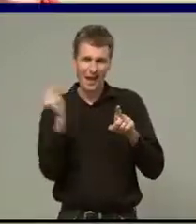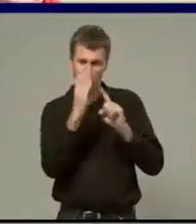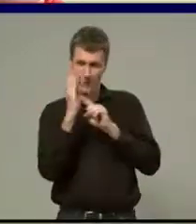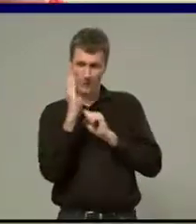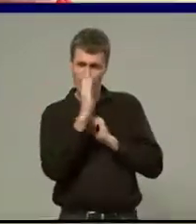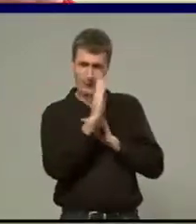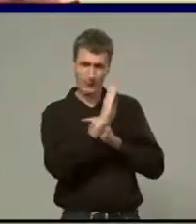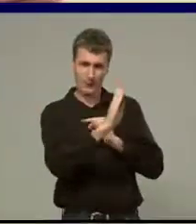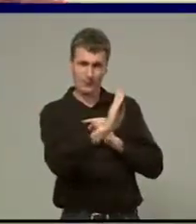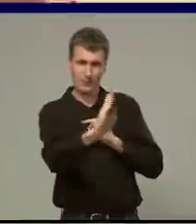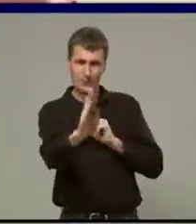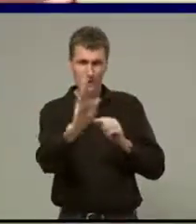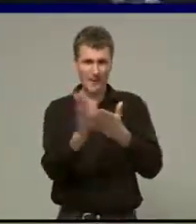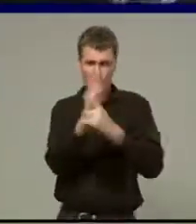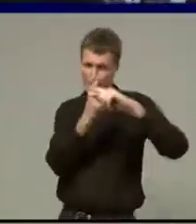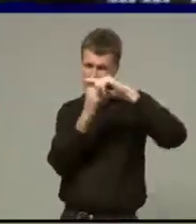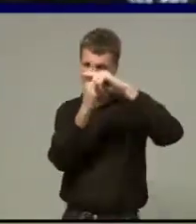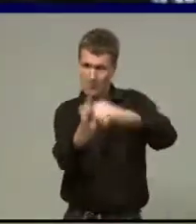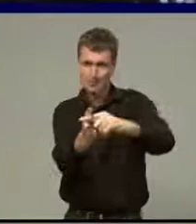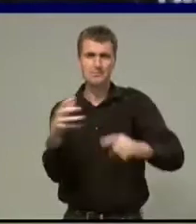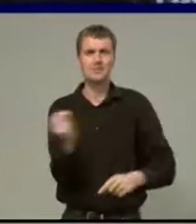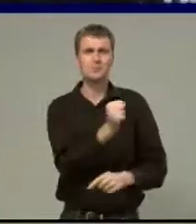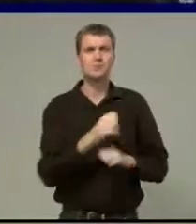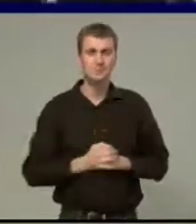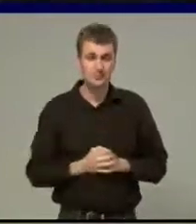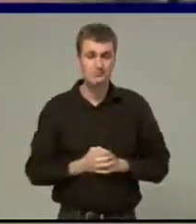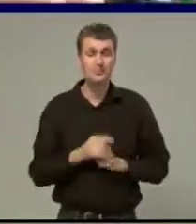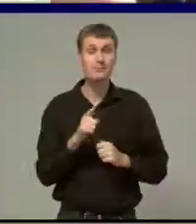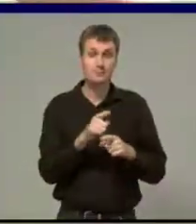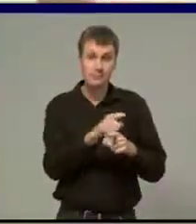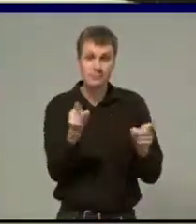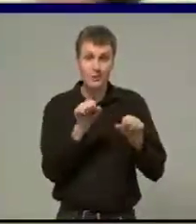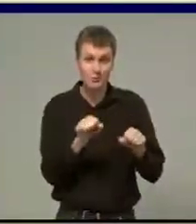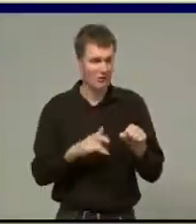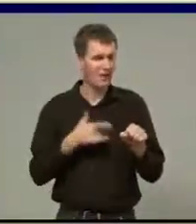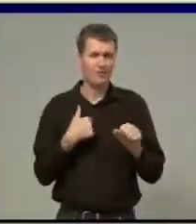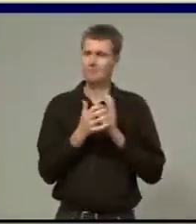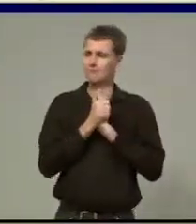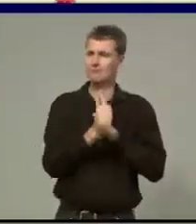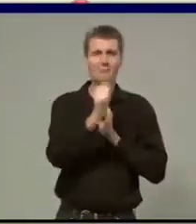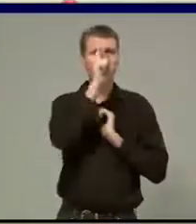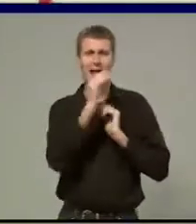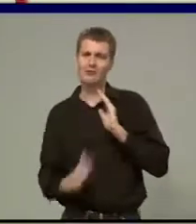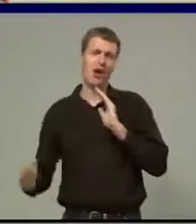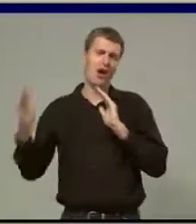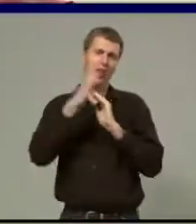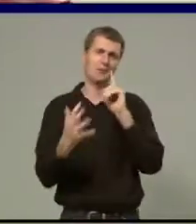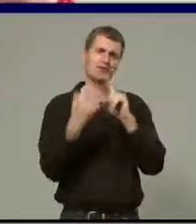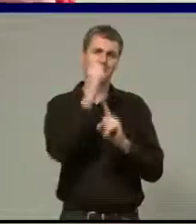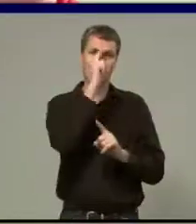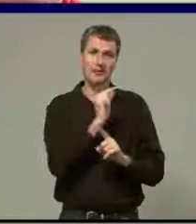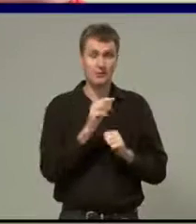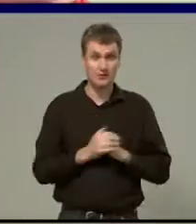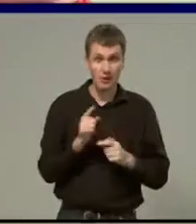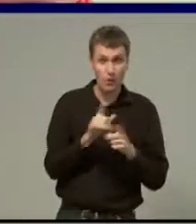curve and get it on the dot. But these students already think they've got what it takes to make it to the top. Do you think you guys will be